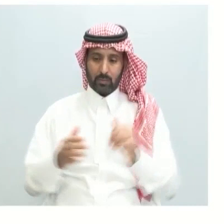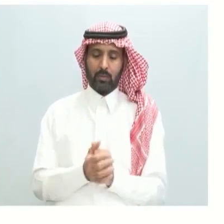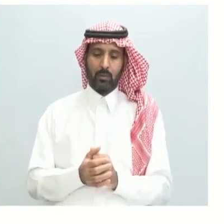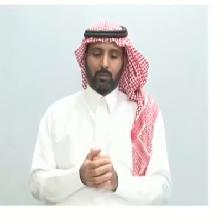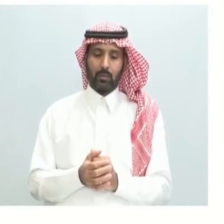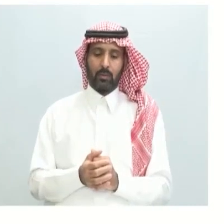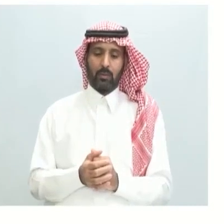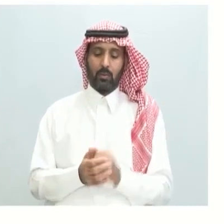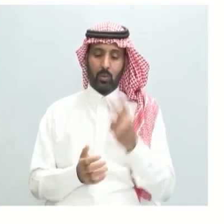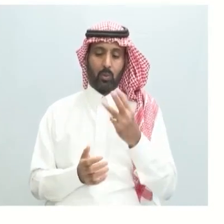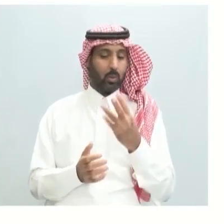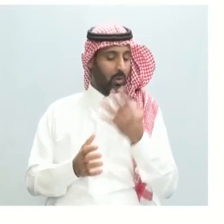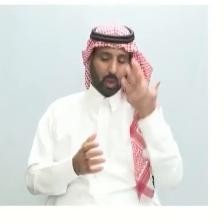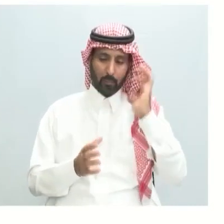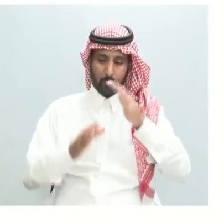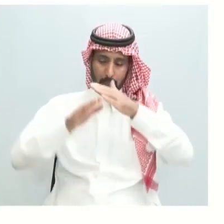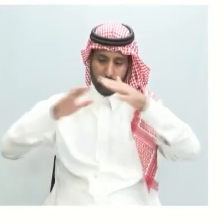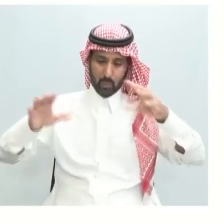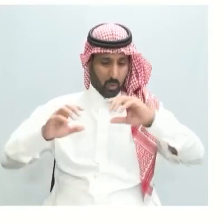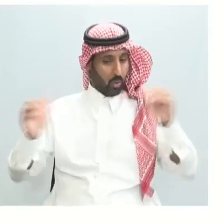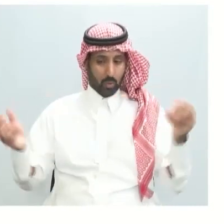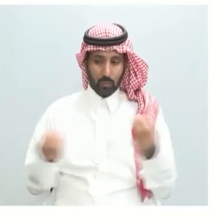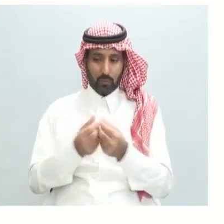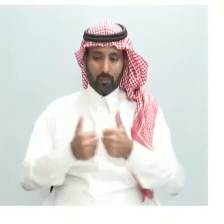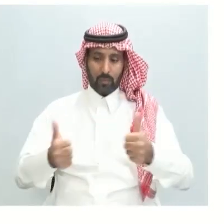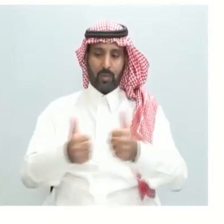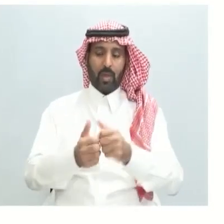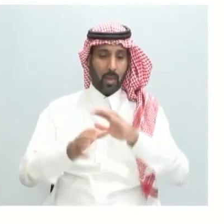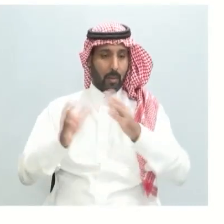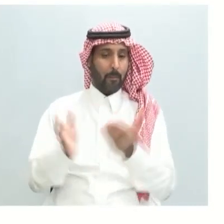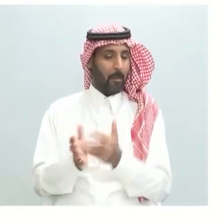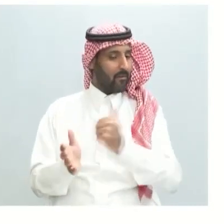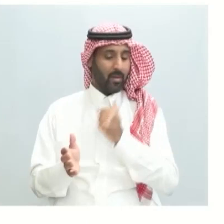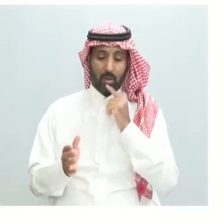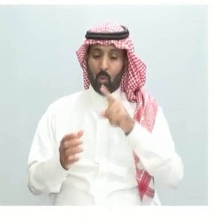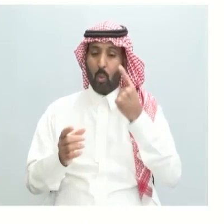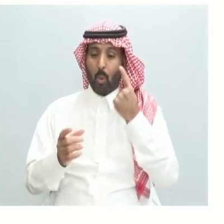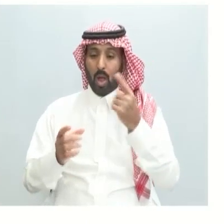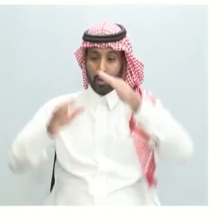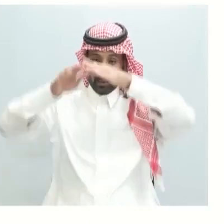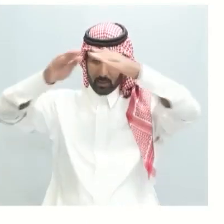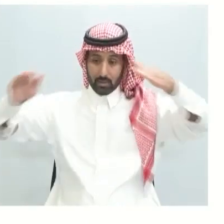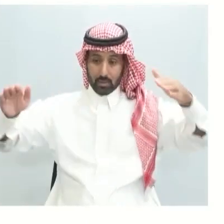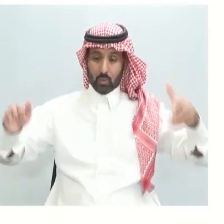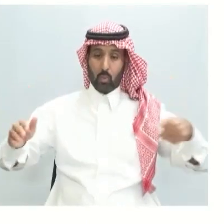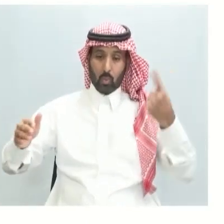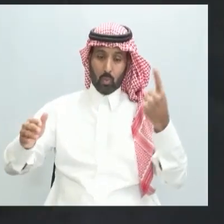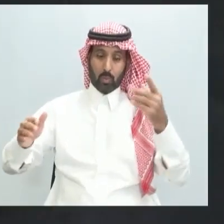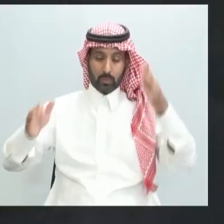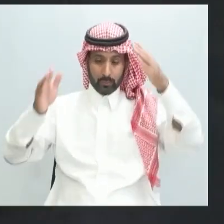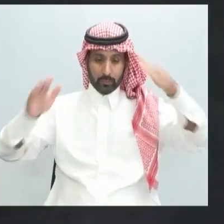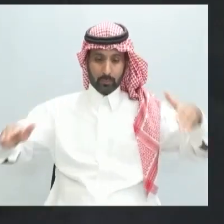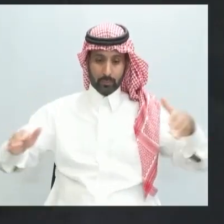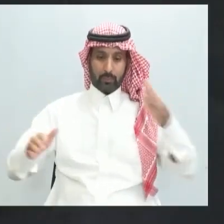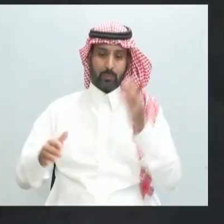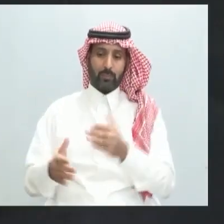accommodate 1, 2, 3, 4, or even a whole family. Rooms, there are no rooms, just as the hut, the whole tent is